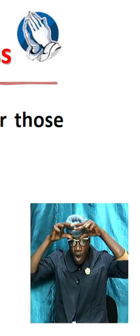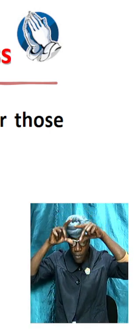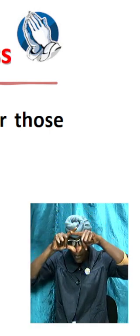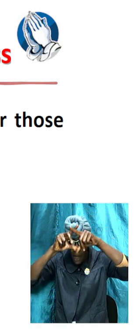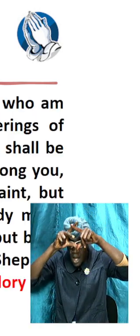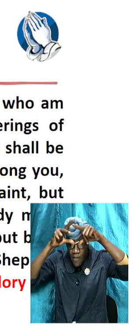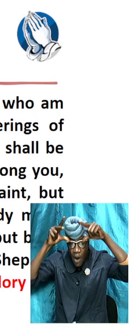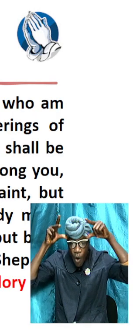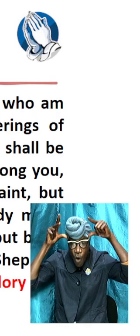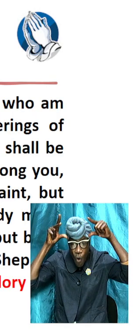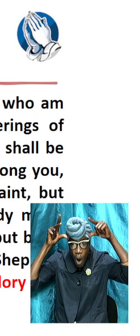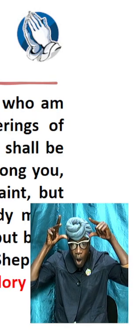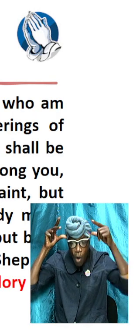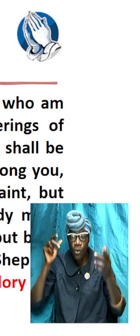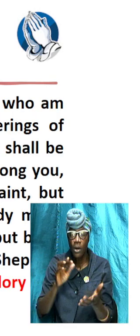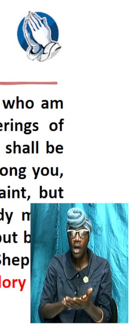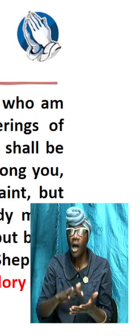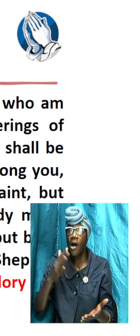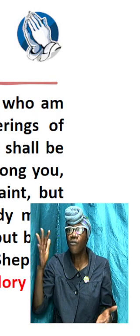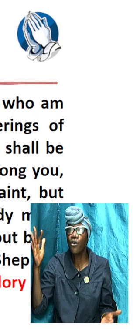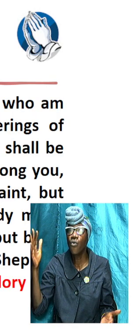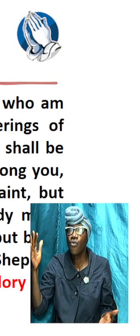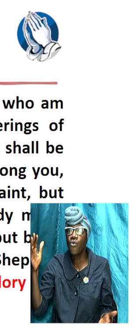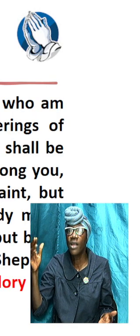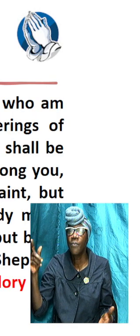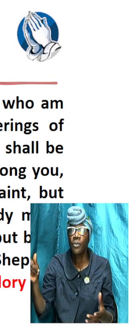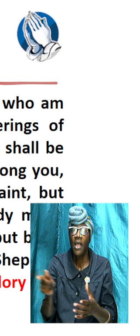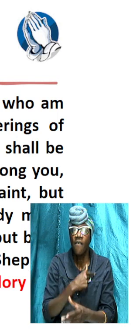1 to 4. The elders which are among you,